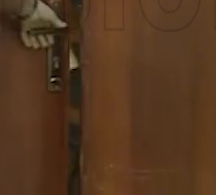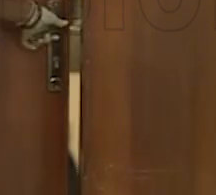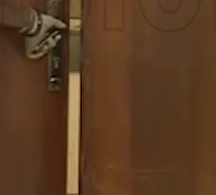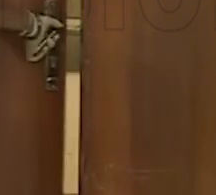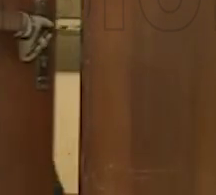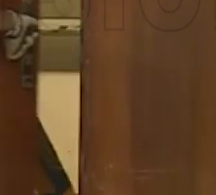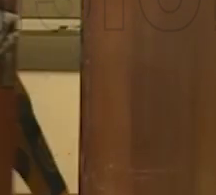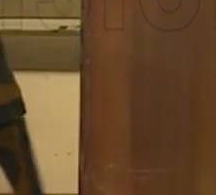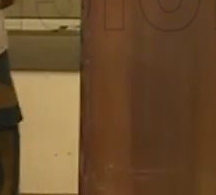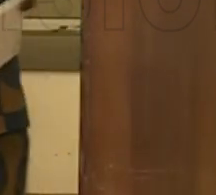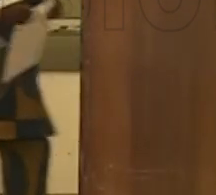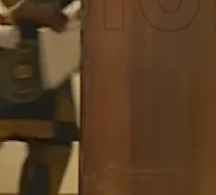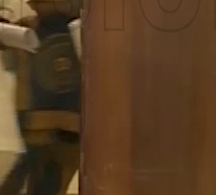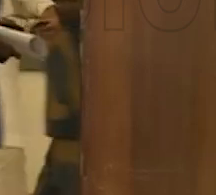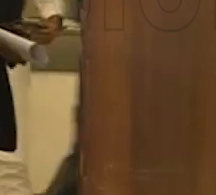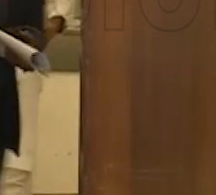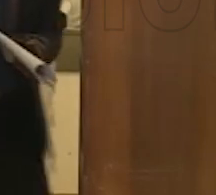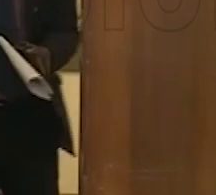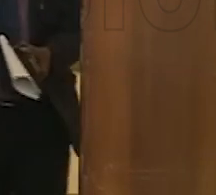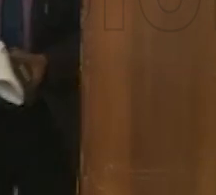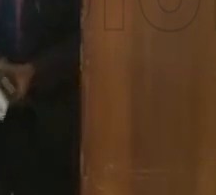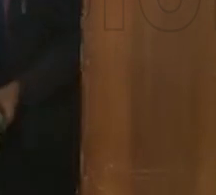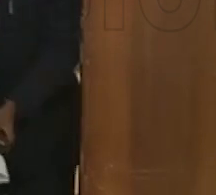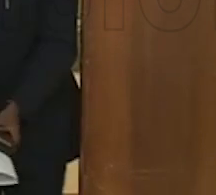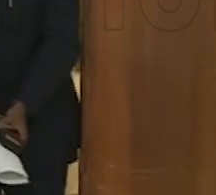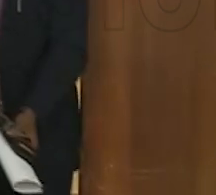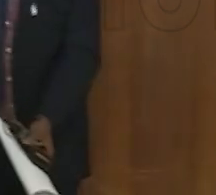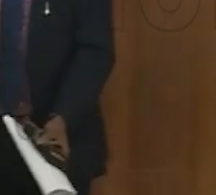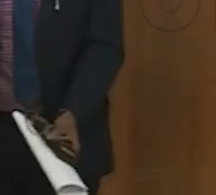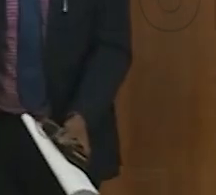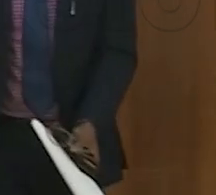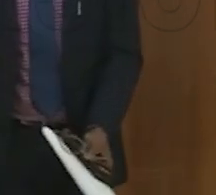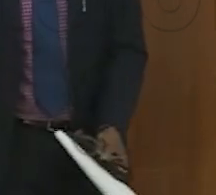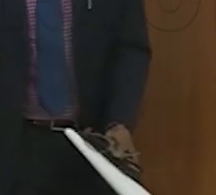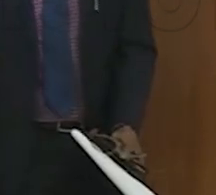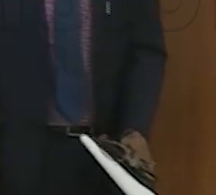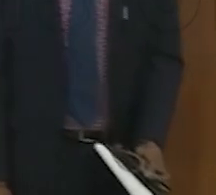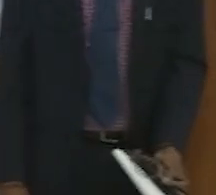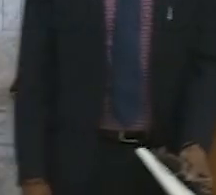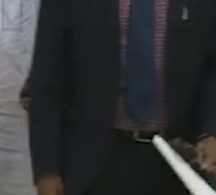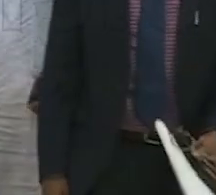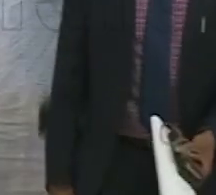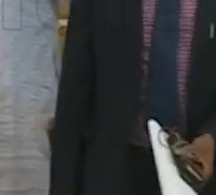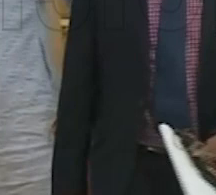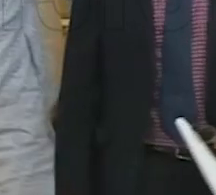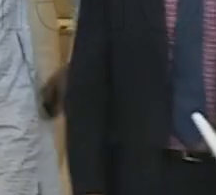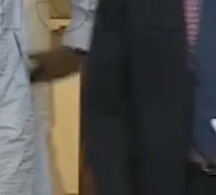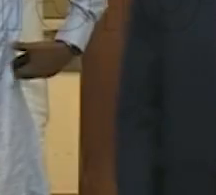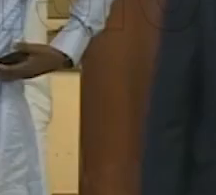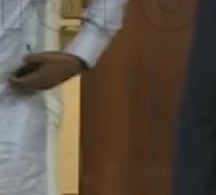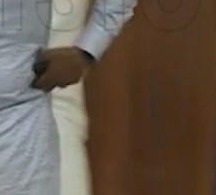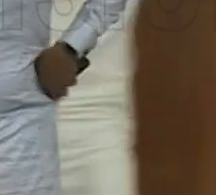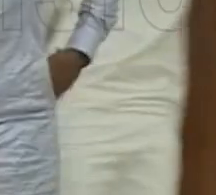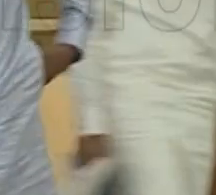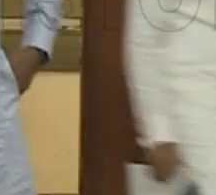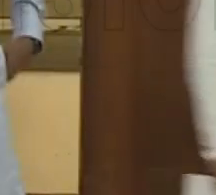was sometime last week, and we couldn't hold that of Monday, but the explanation will come later. But we're back with